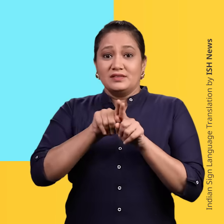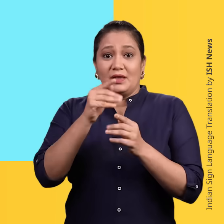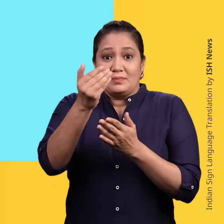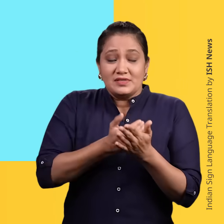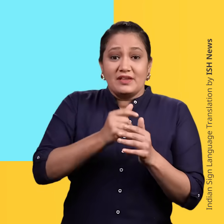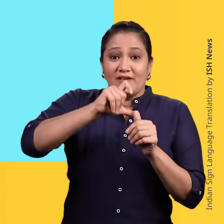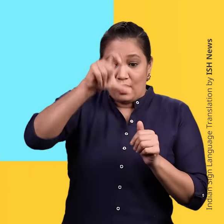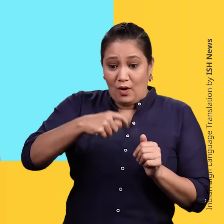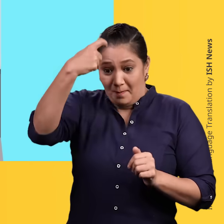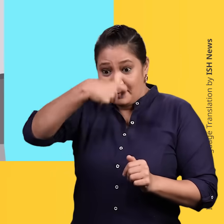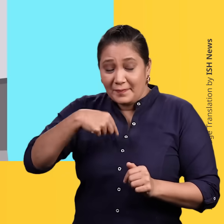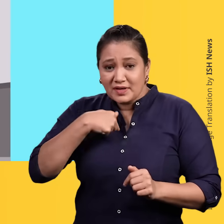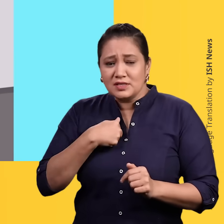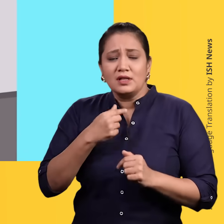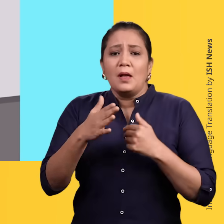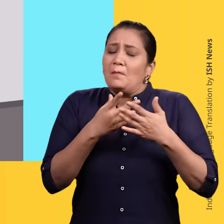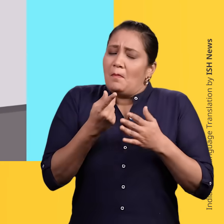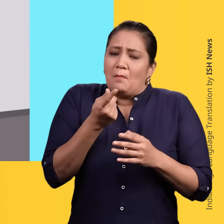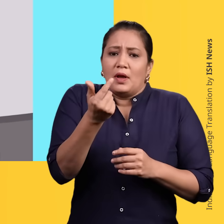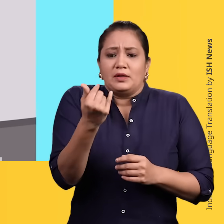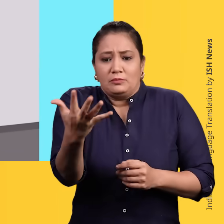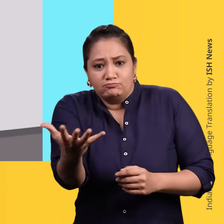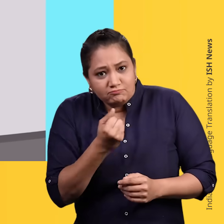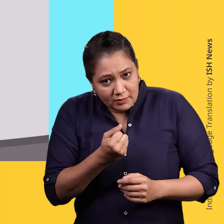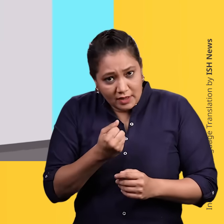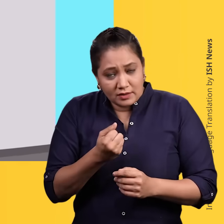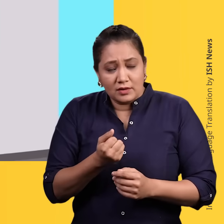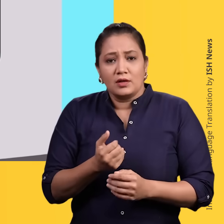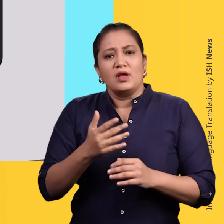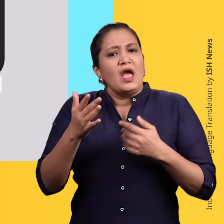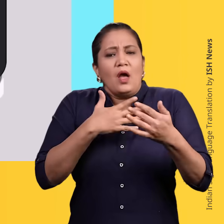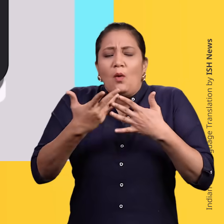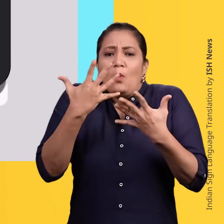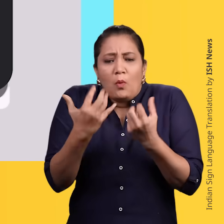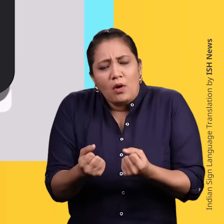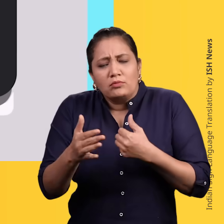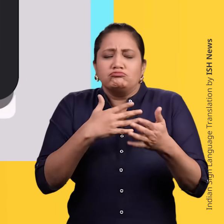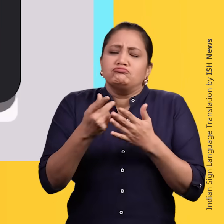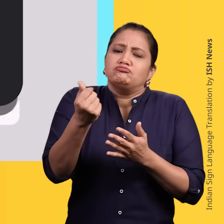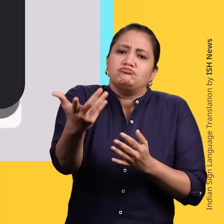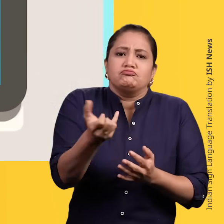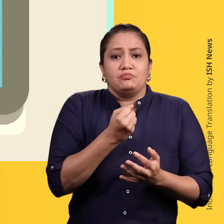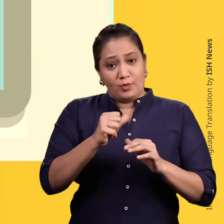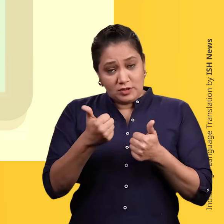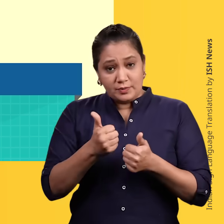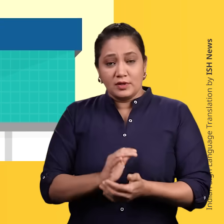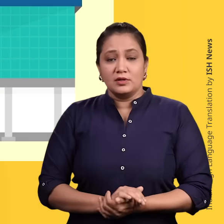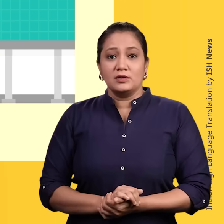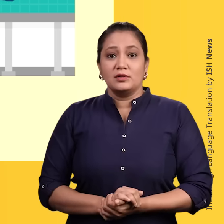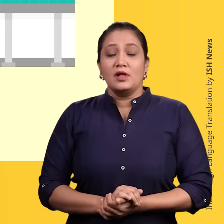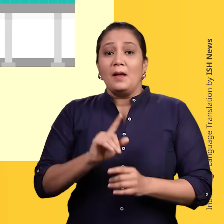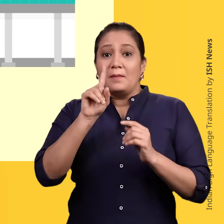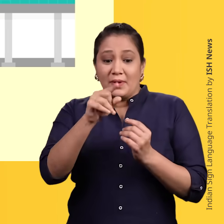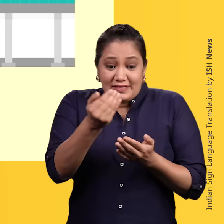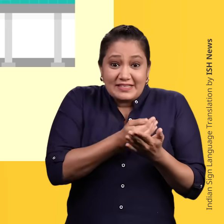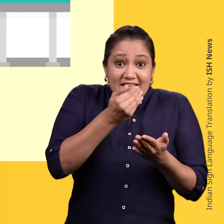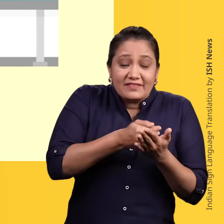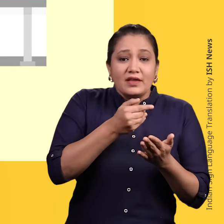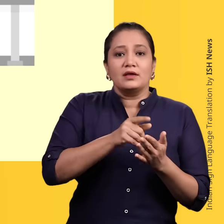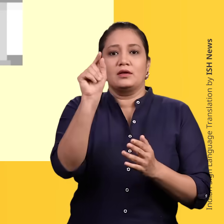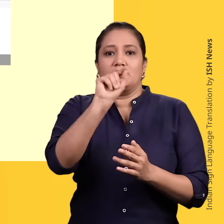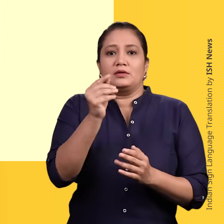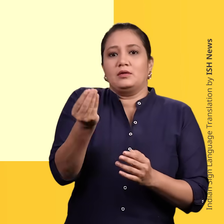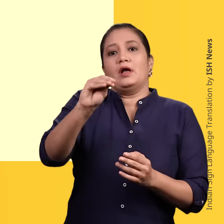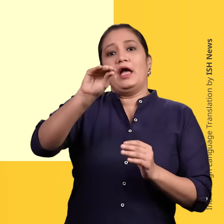The savings account holder can withdraw the money from his account as and when required, and interest is paid